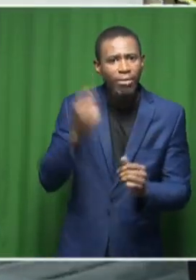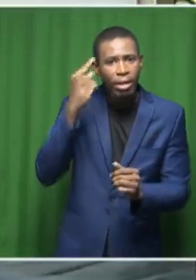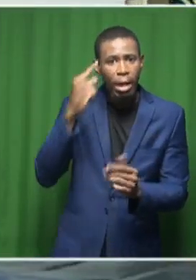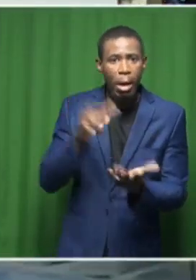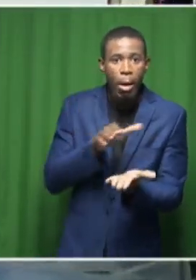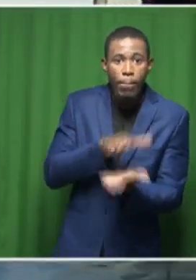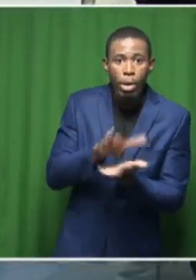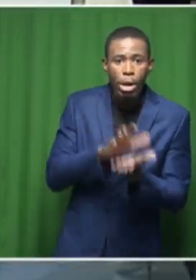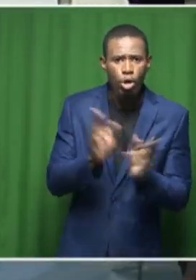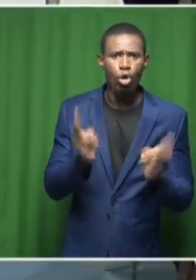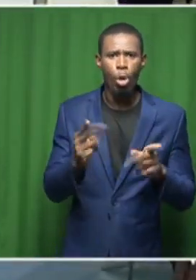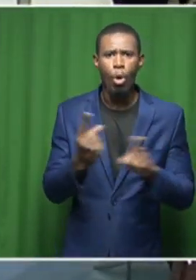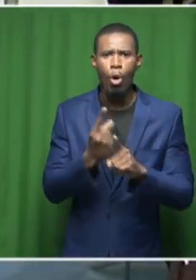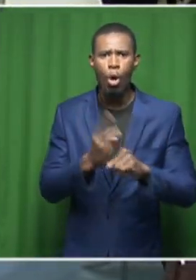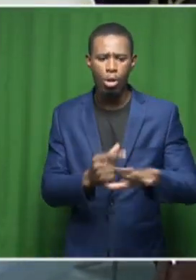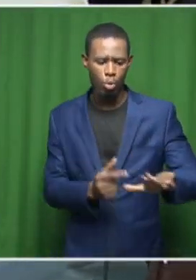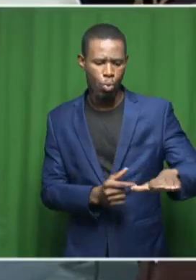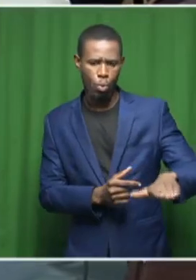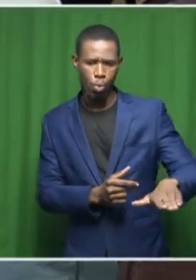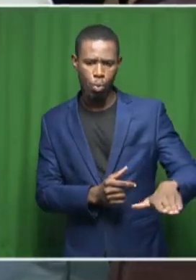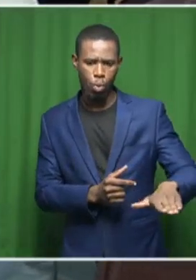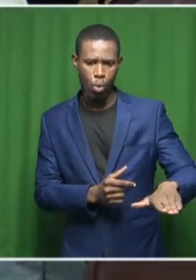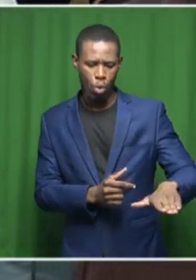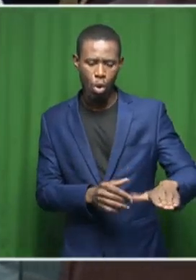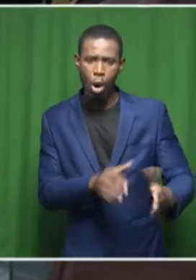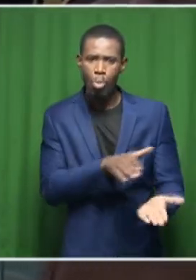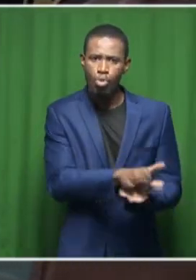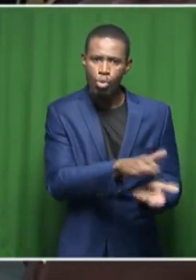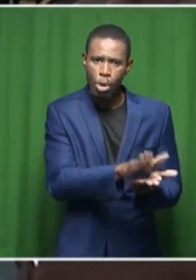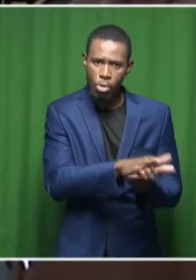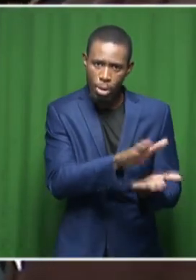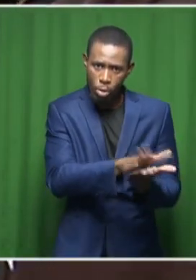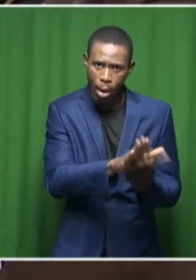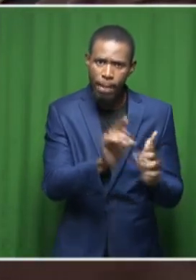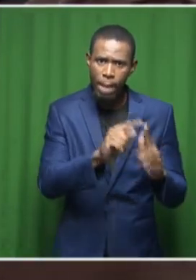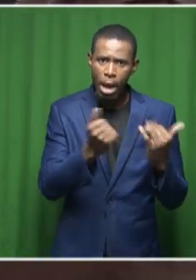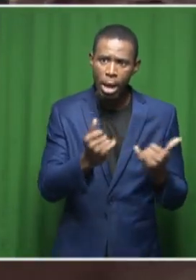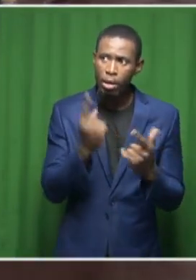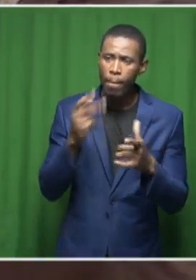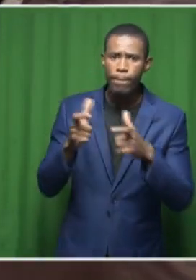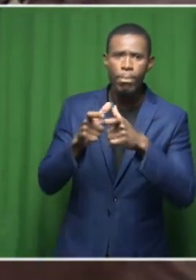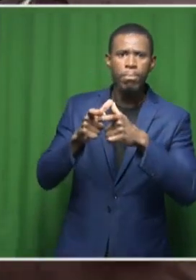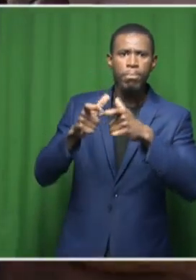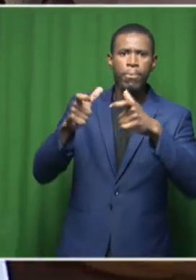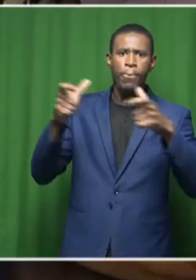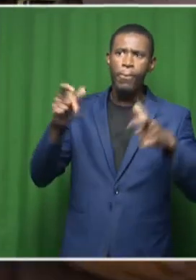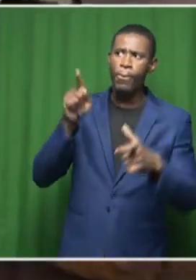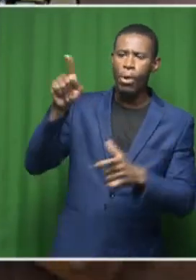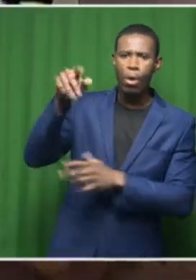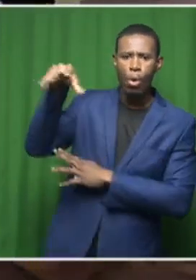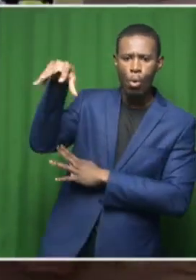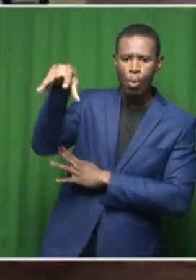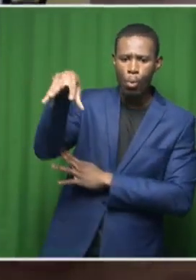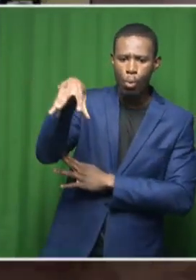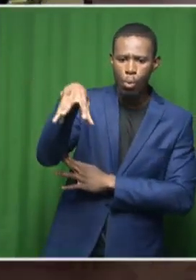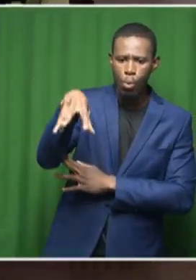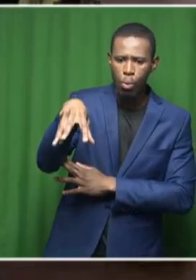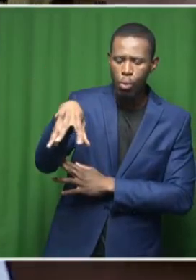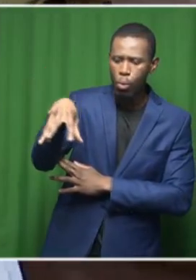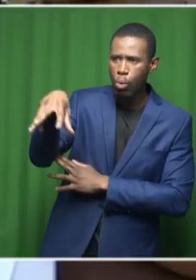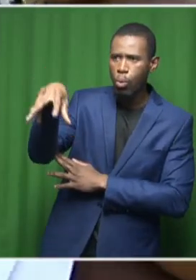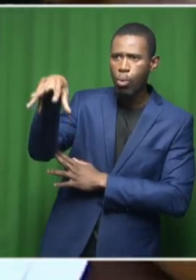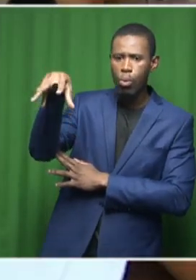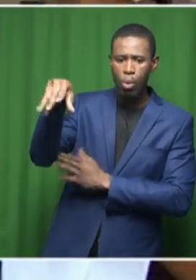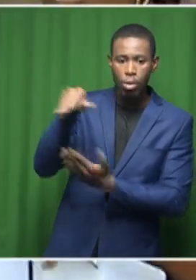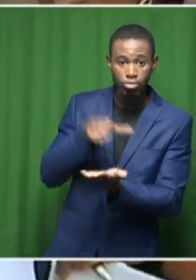you, but you can see behind me this massive contraption is the construction printer that is being launched